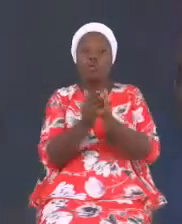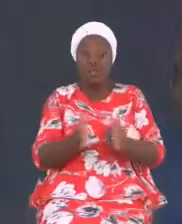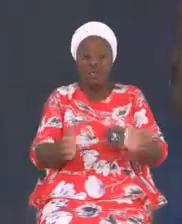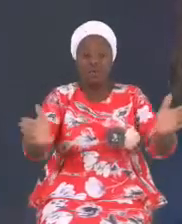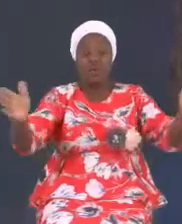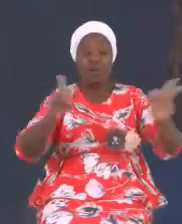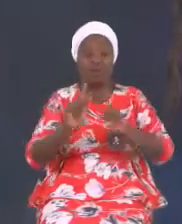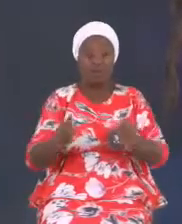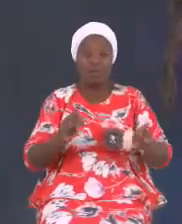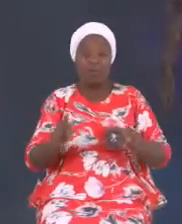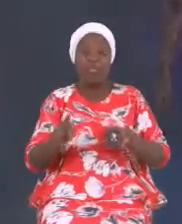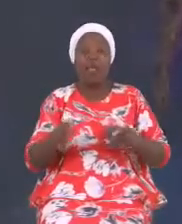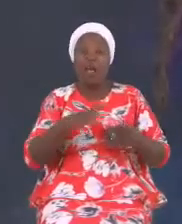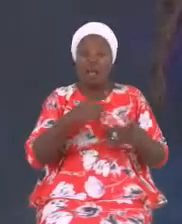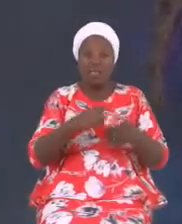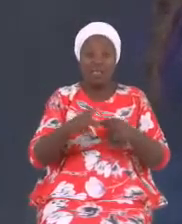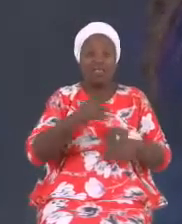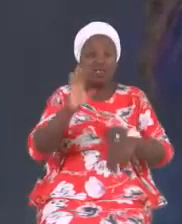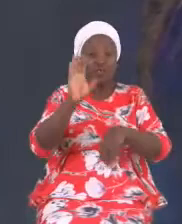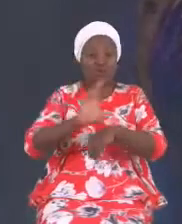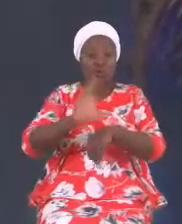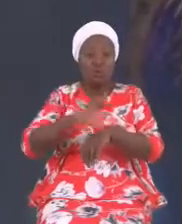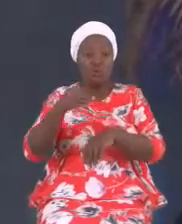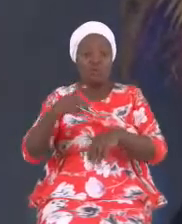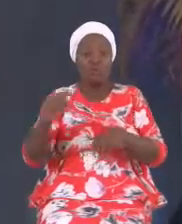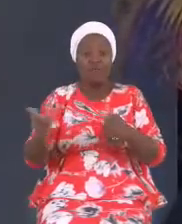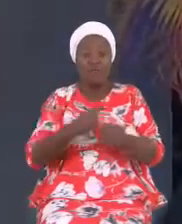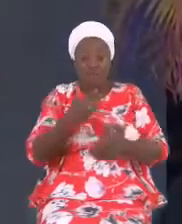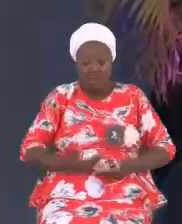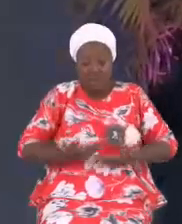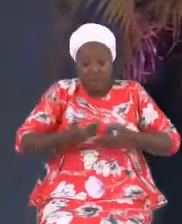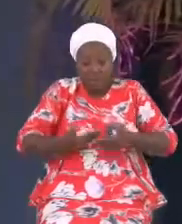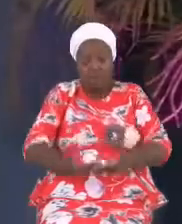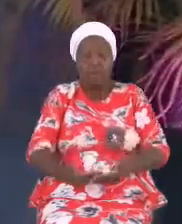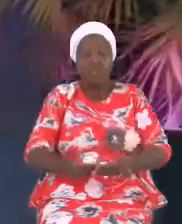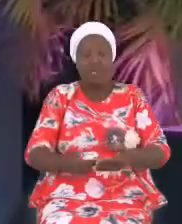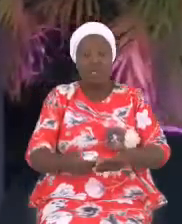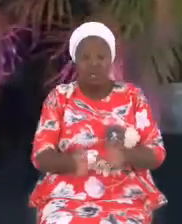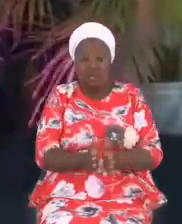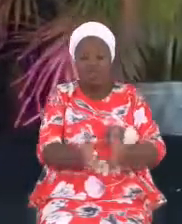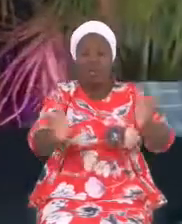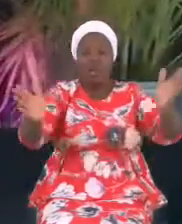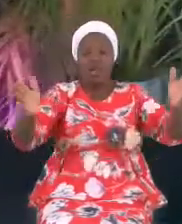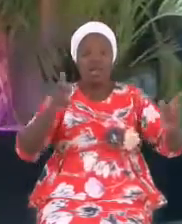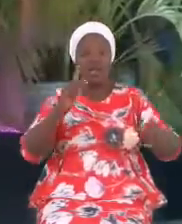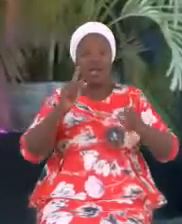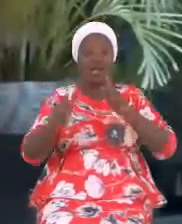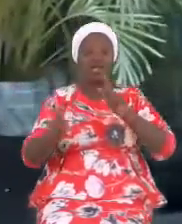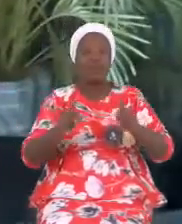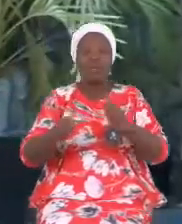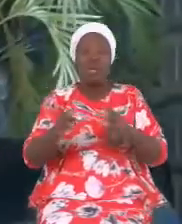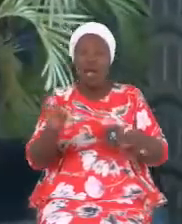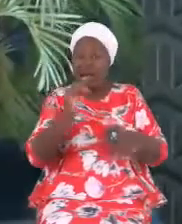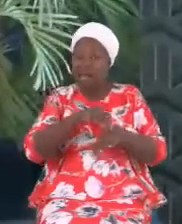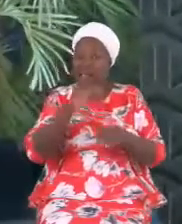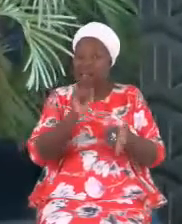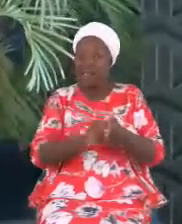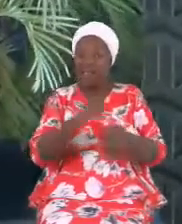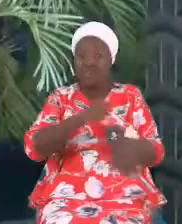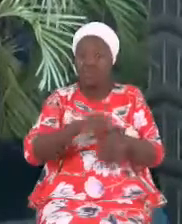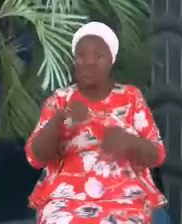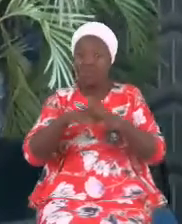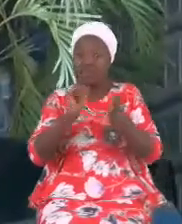assembly and the church of the firstborn. General assembly. At that time, in that